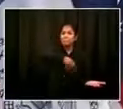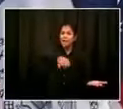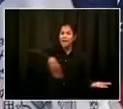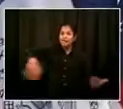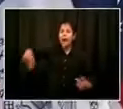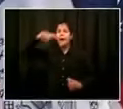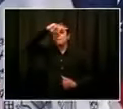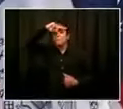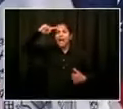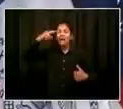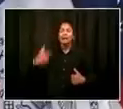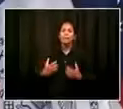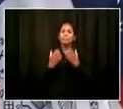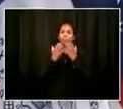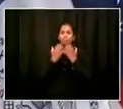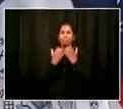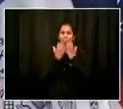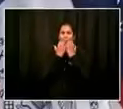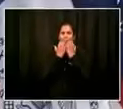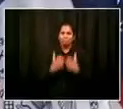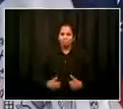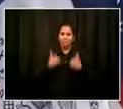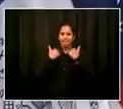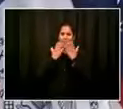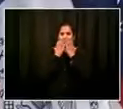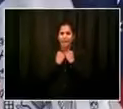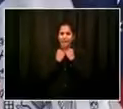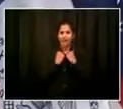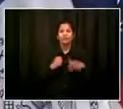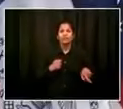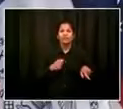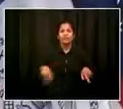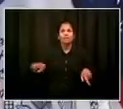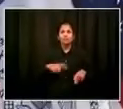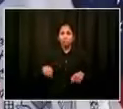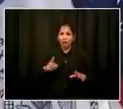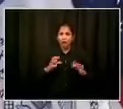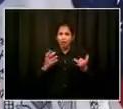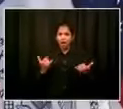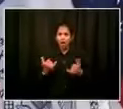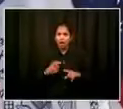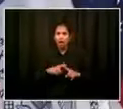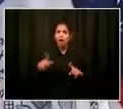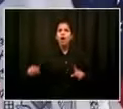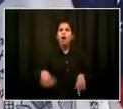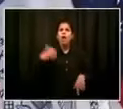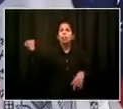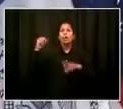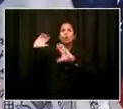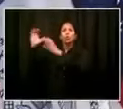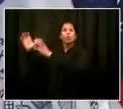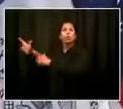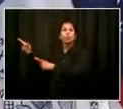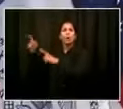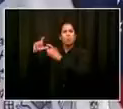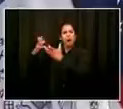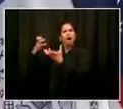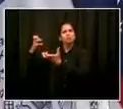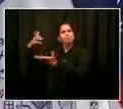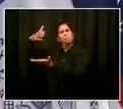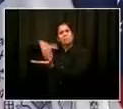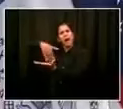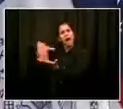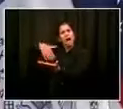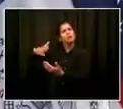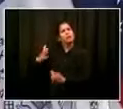you've already said no to two groups? What's your criteria? And maybe Commissioner Trottenberg, if you can speak to the DOT application process for